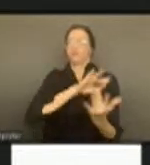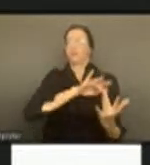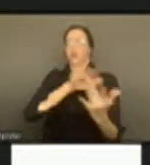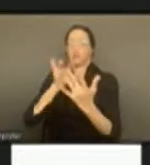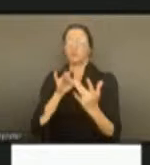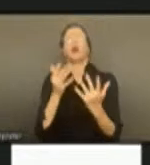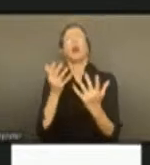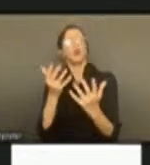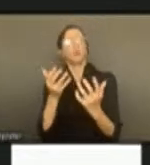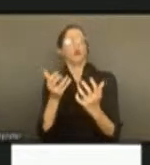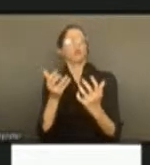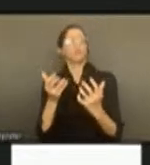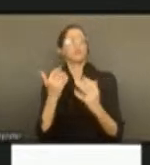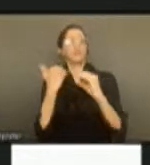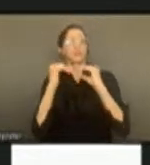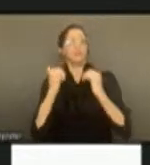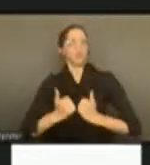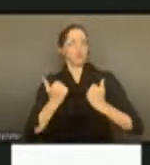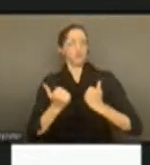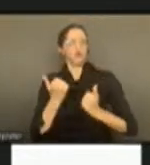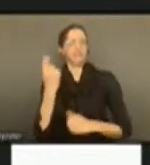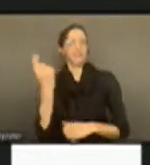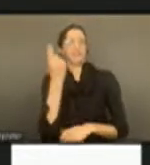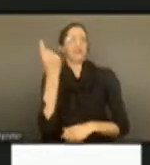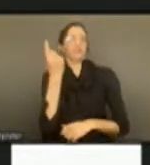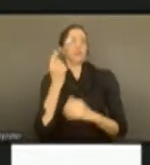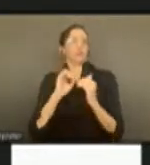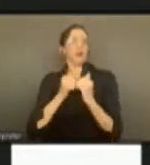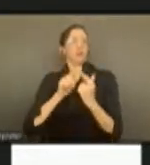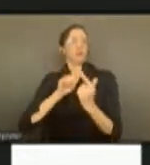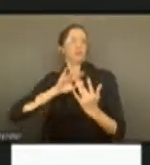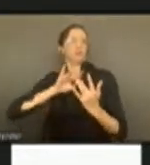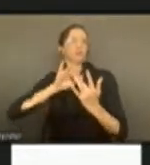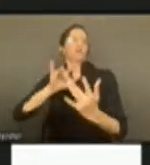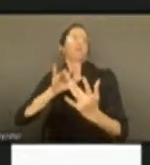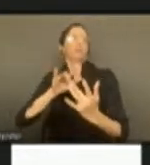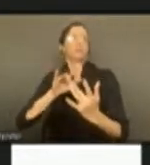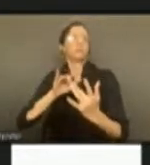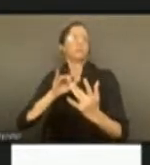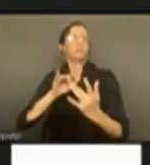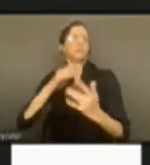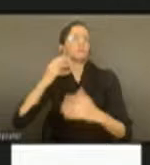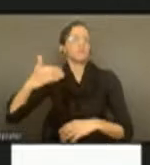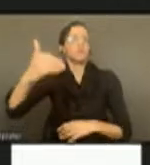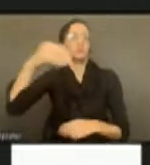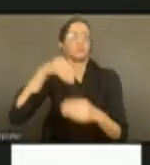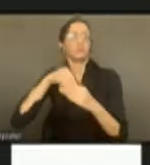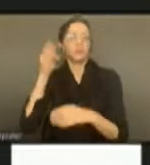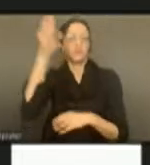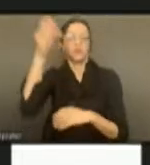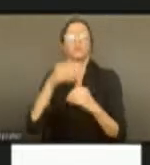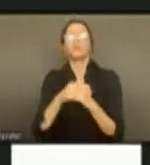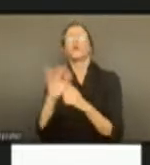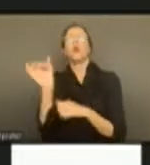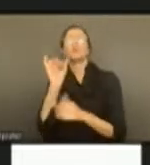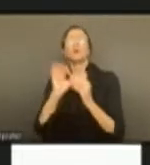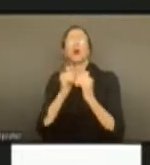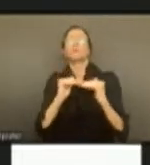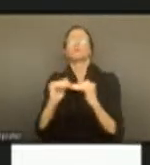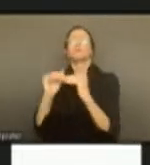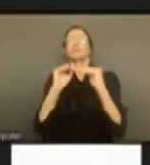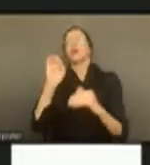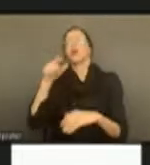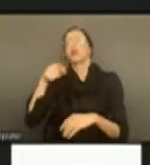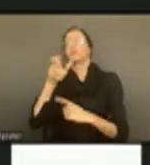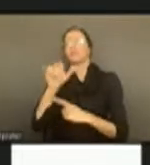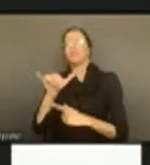that, how to stay in contact in the future. And also, how is equity being considered in the county's budget considerations